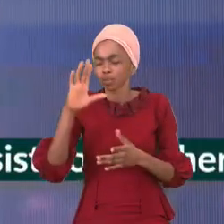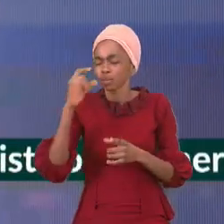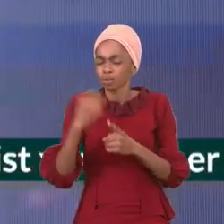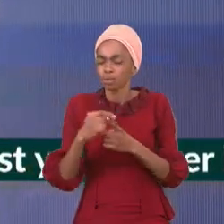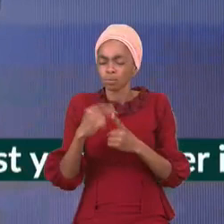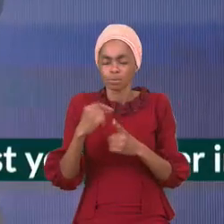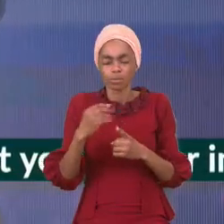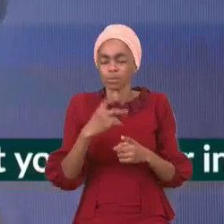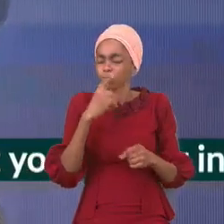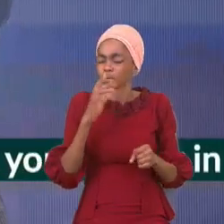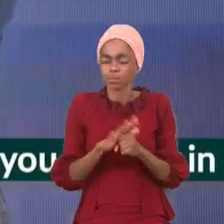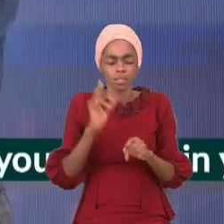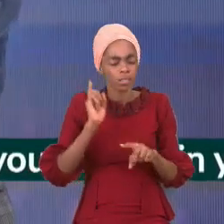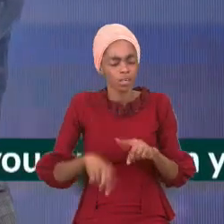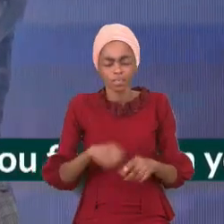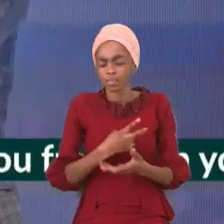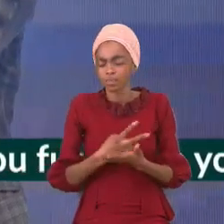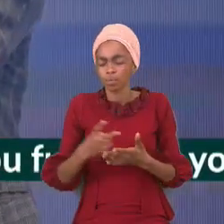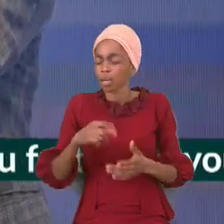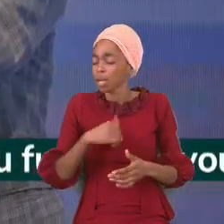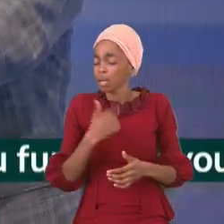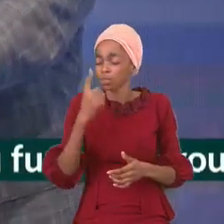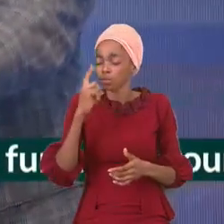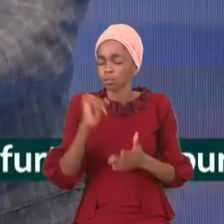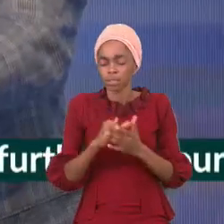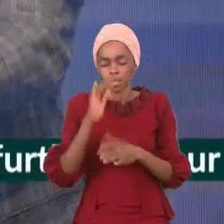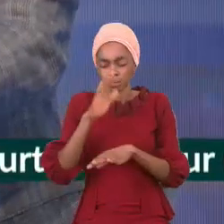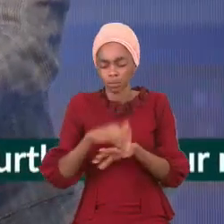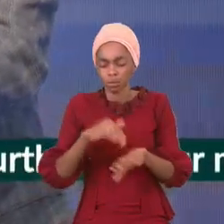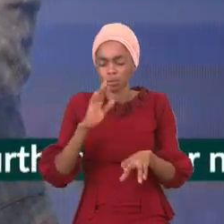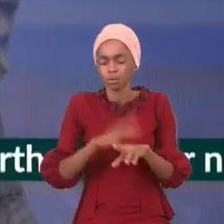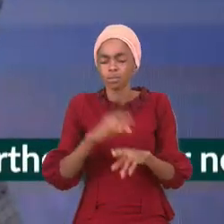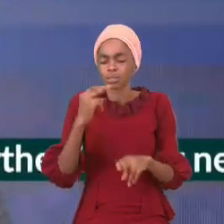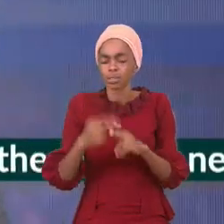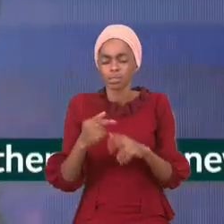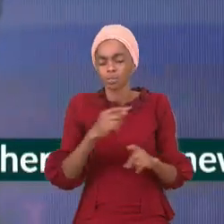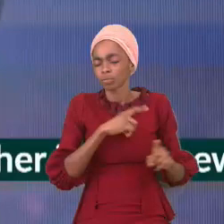promise cannot fail. Whosoever shall call on the name of the